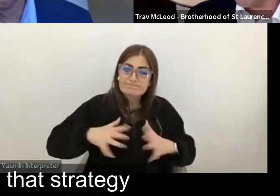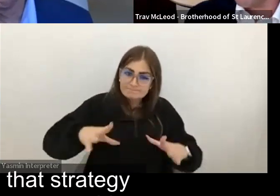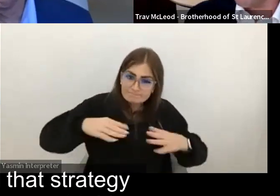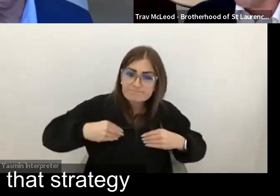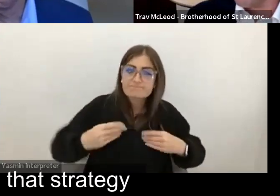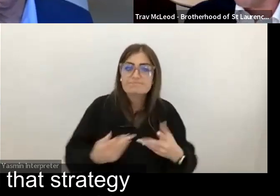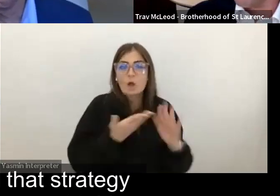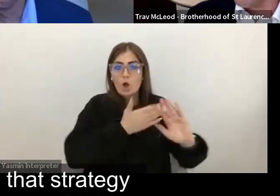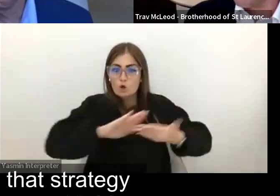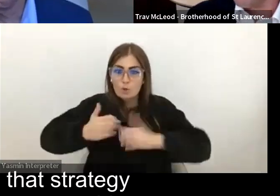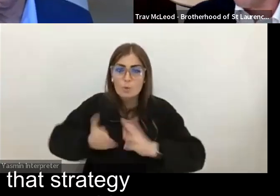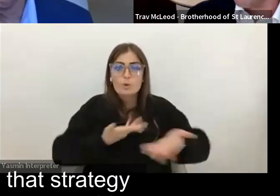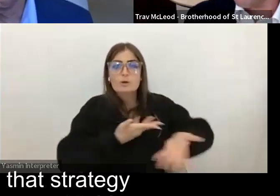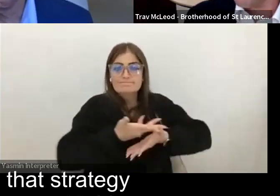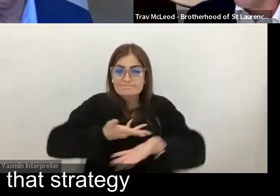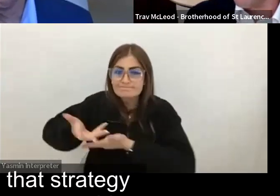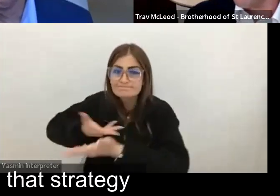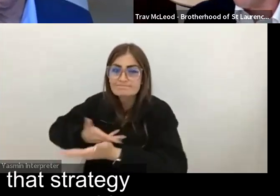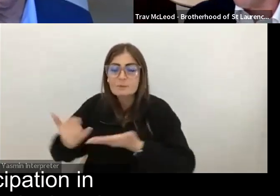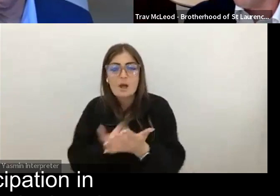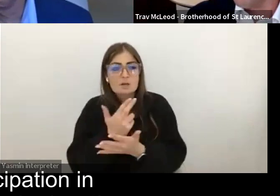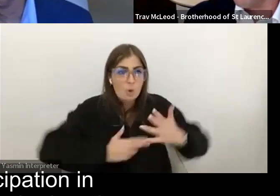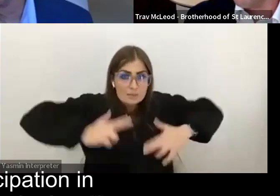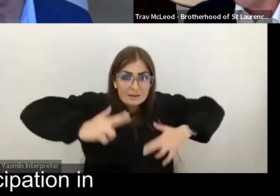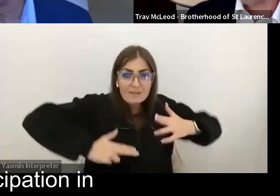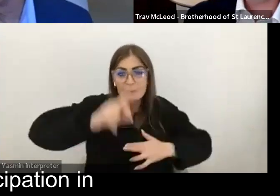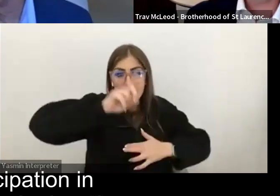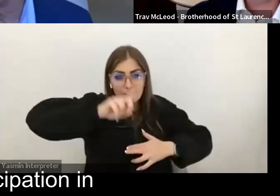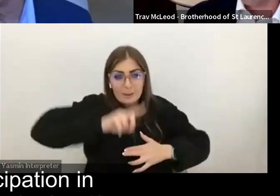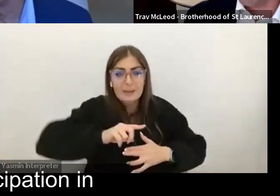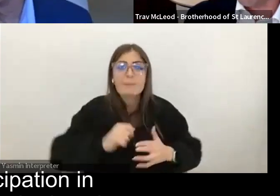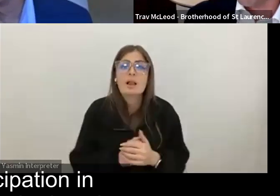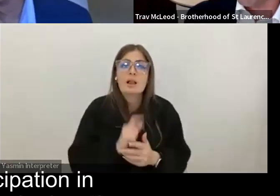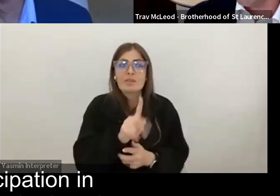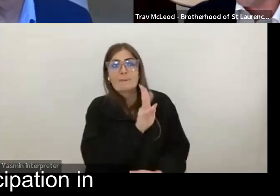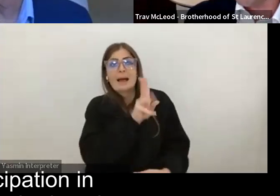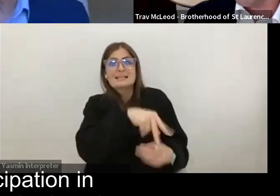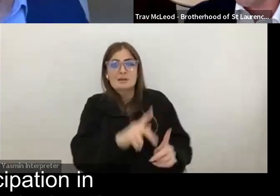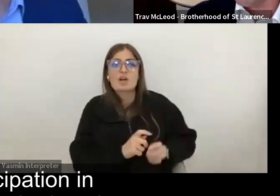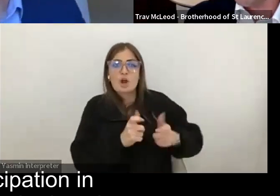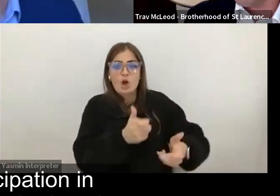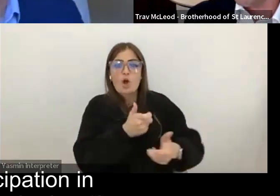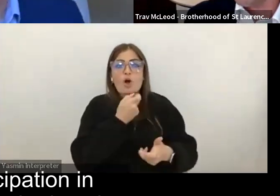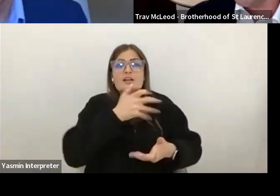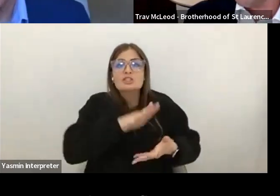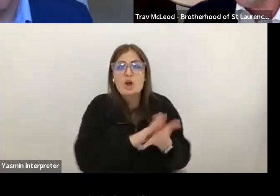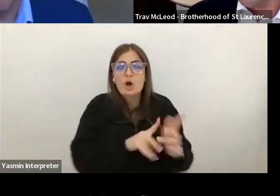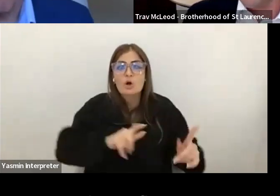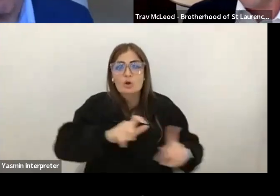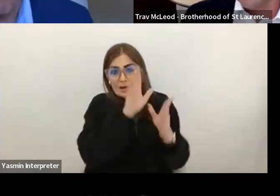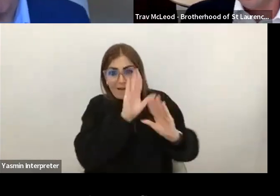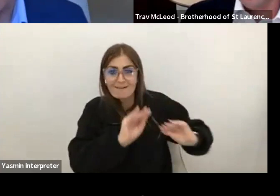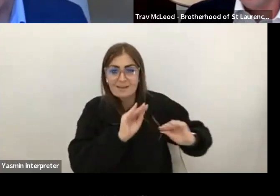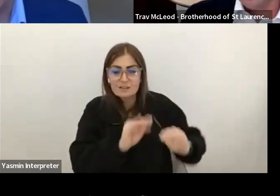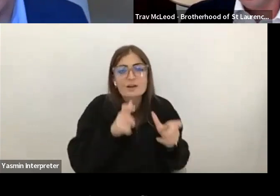that informed that strategy, and that development told us that participation in early childhood education and care for